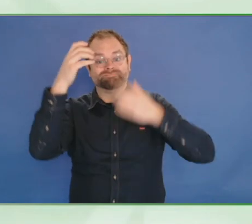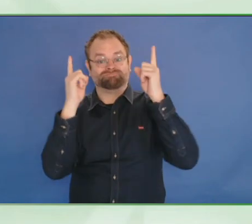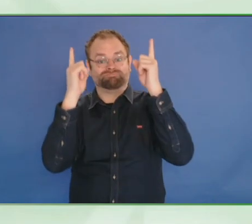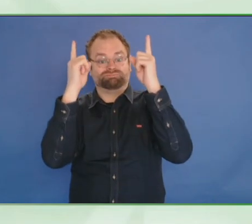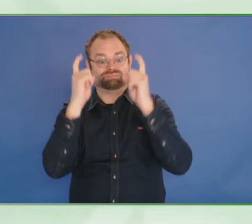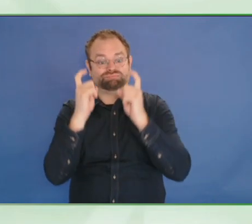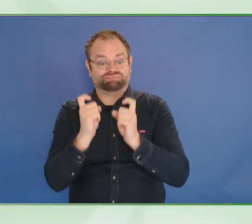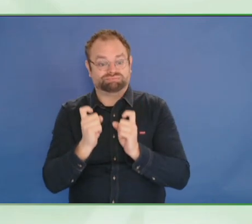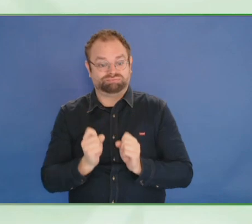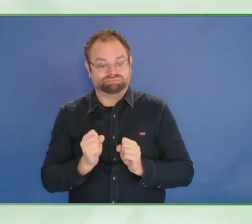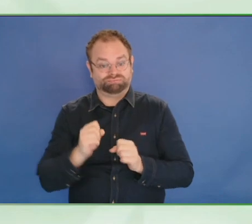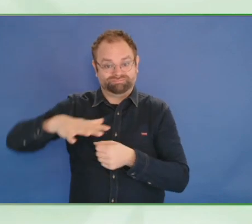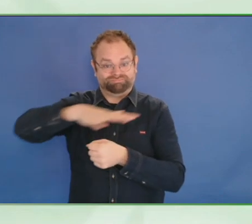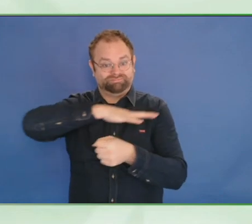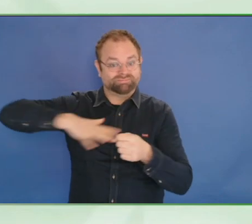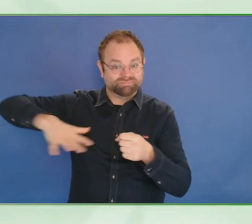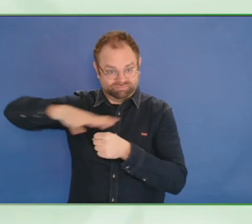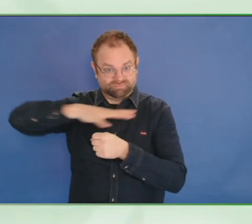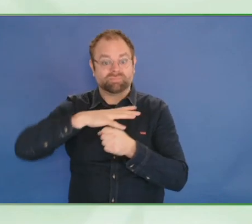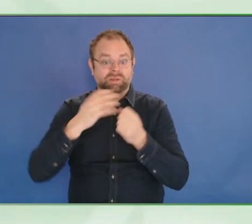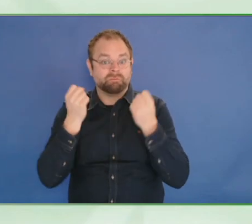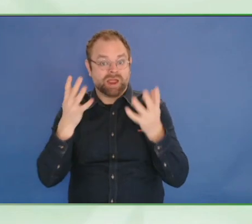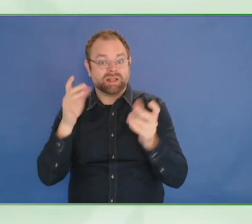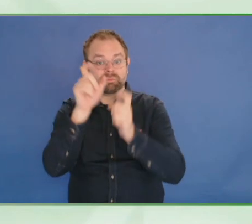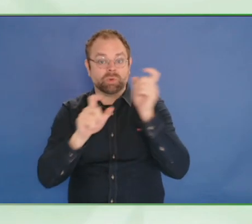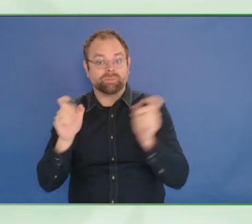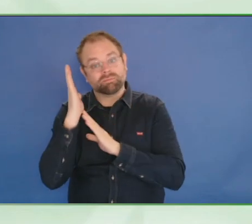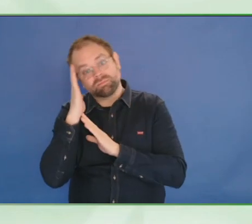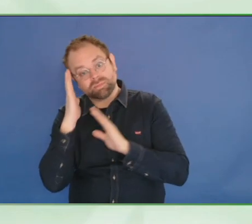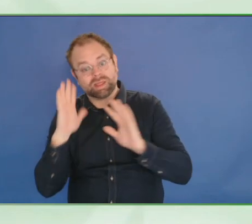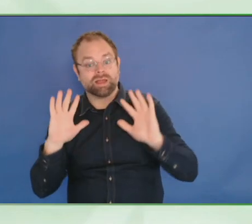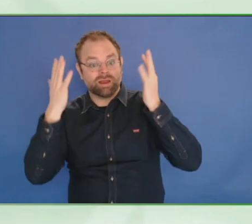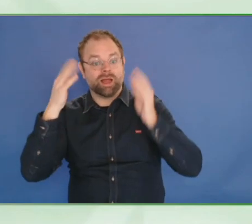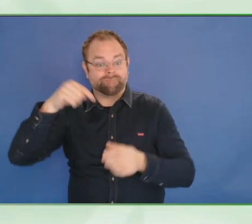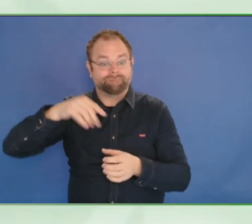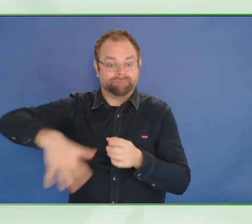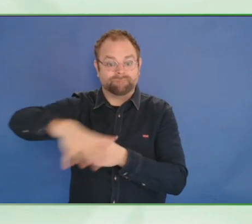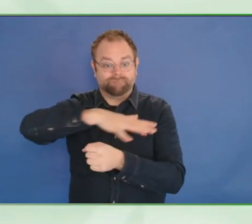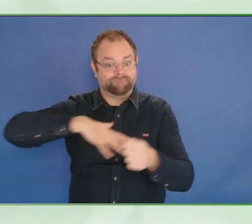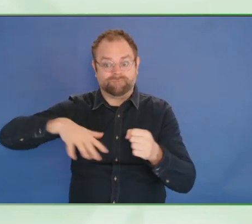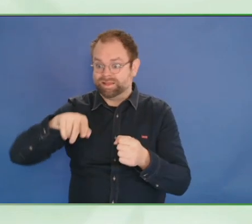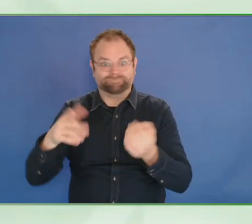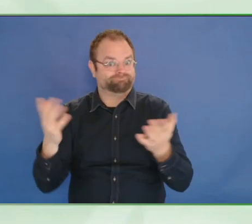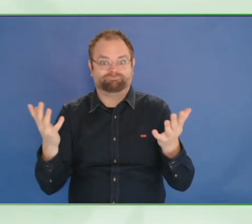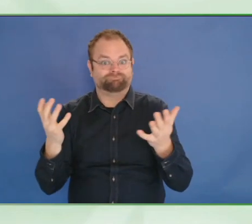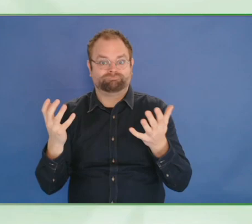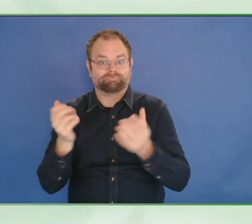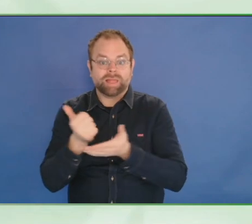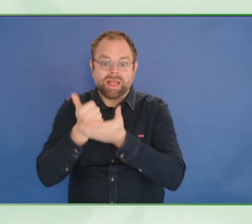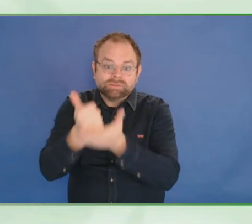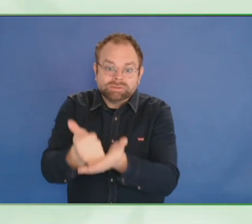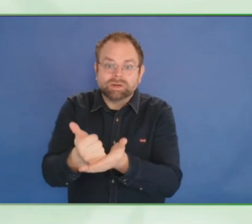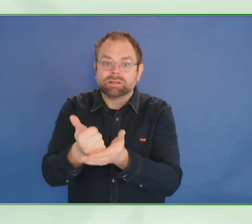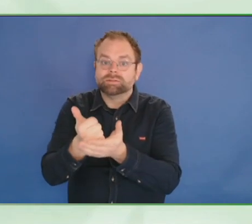they aren't able to get assistance to come in because the people who